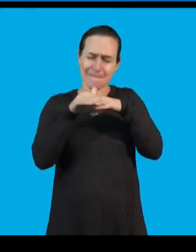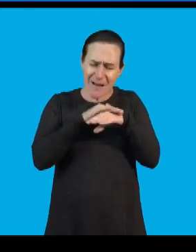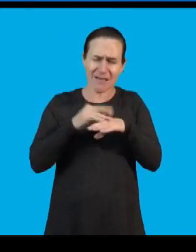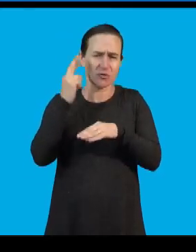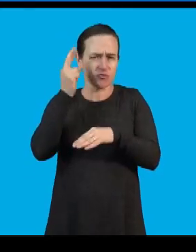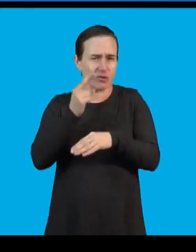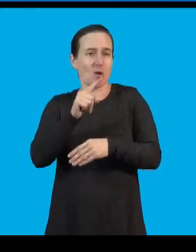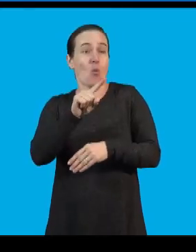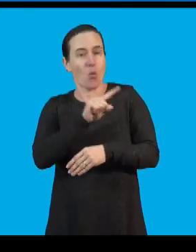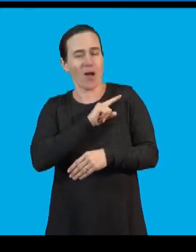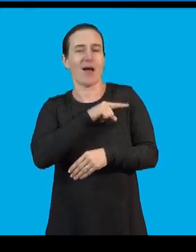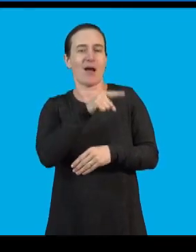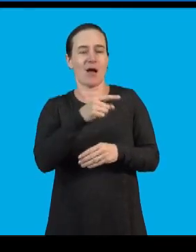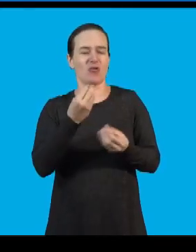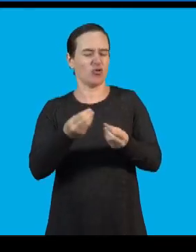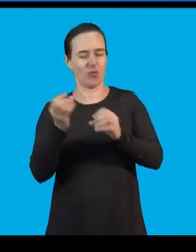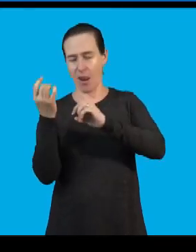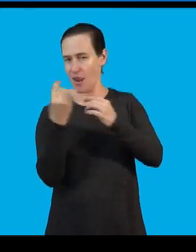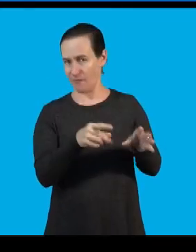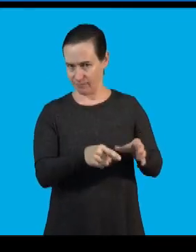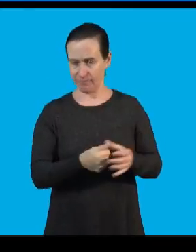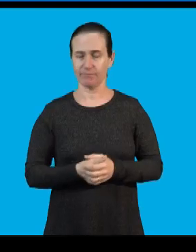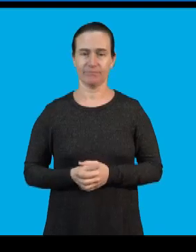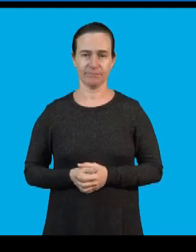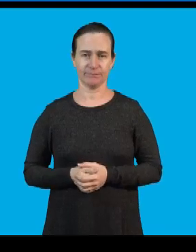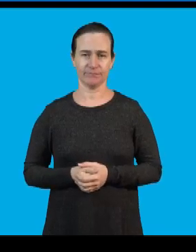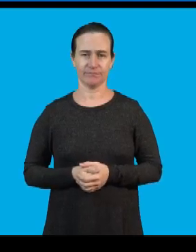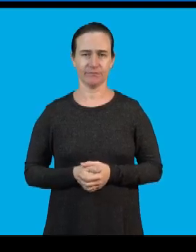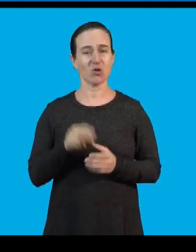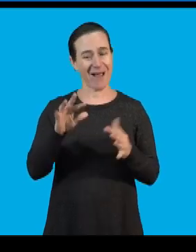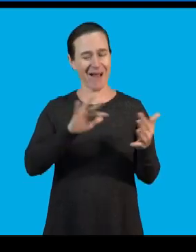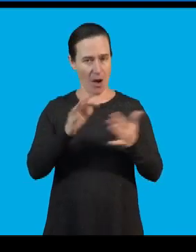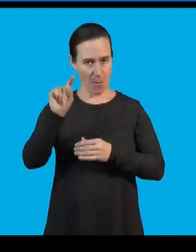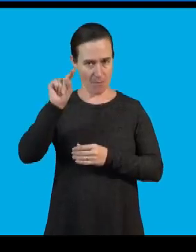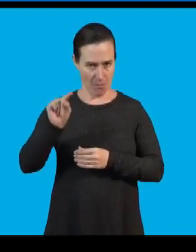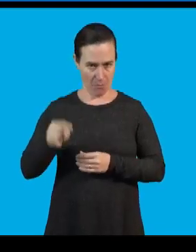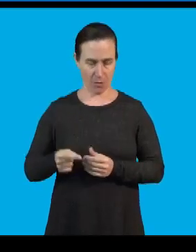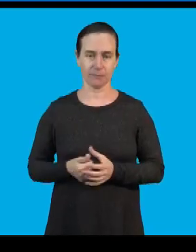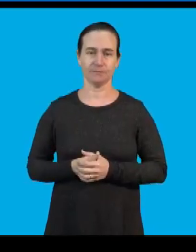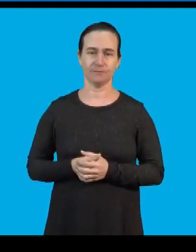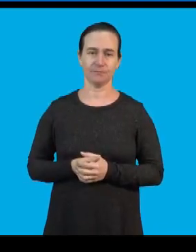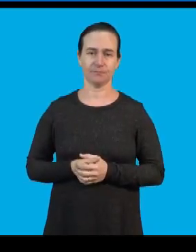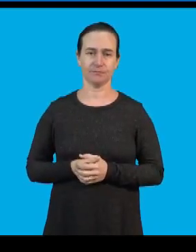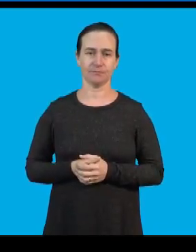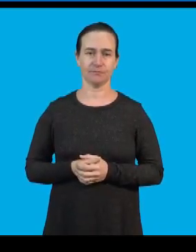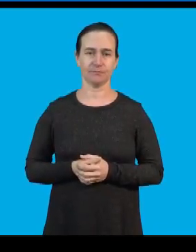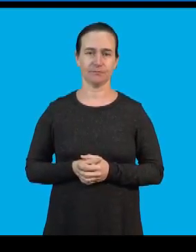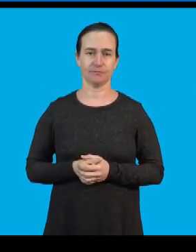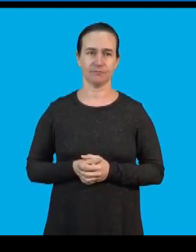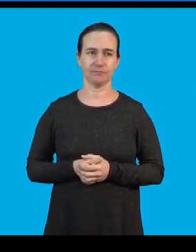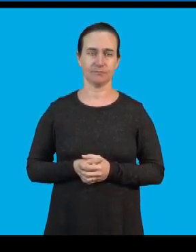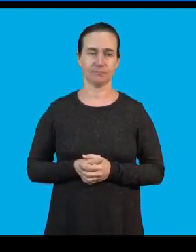the basic reason why this child was abandoned, okay? Can you see how the marks have been allocated to